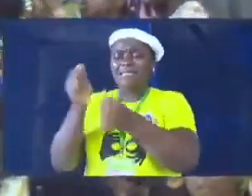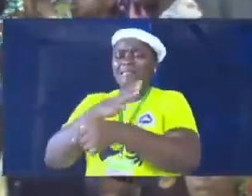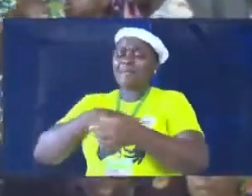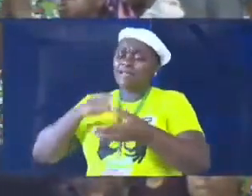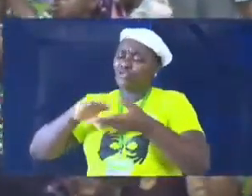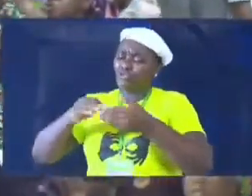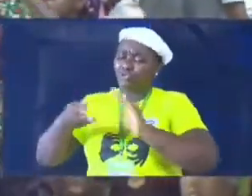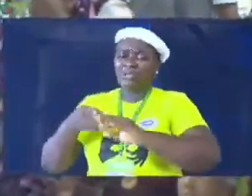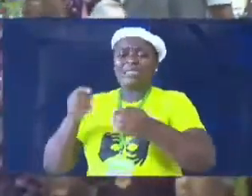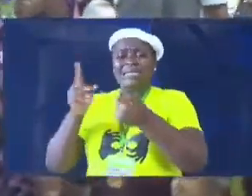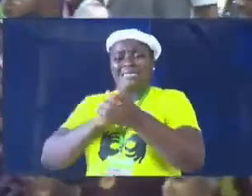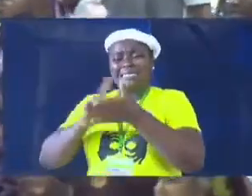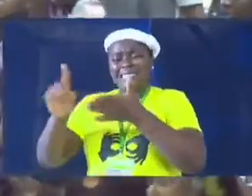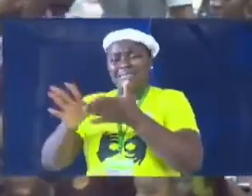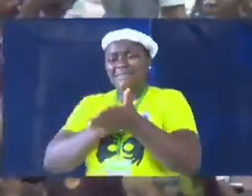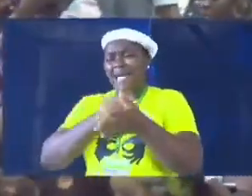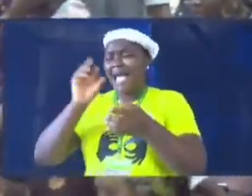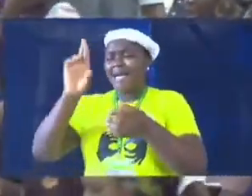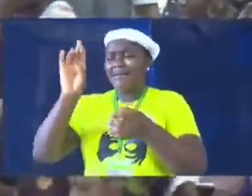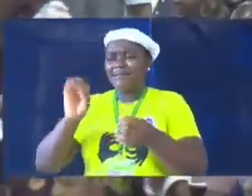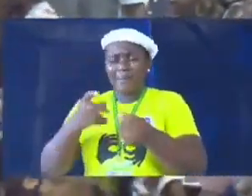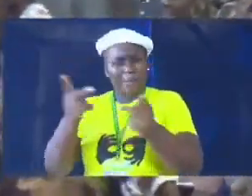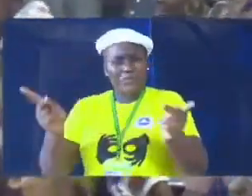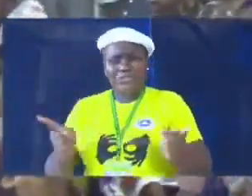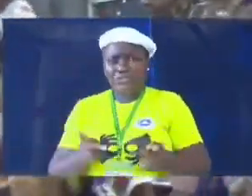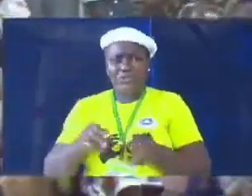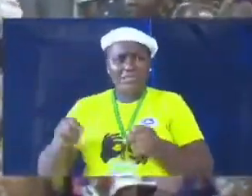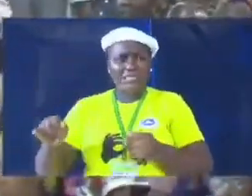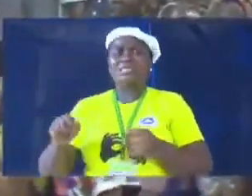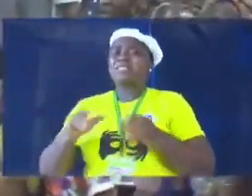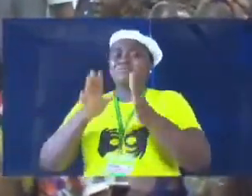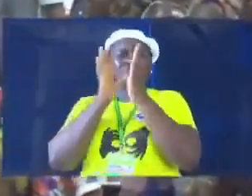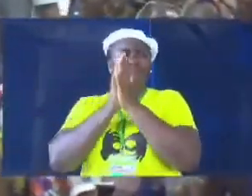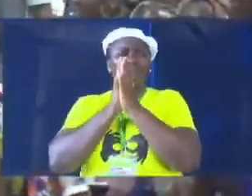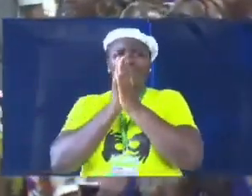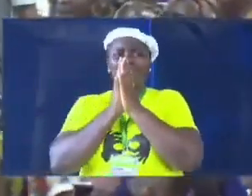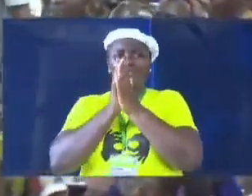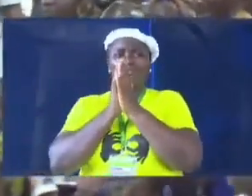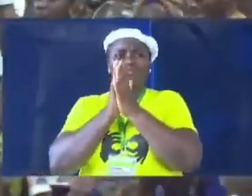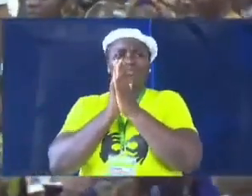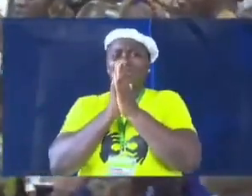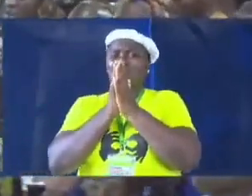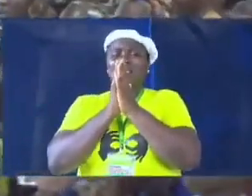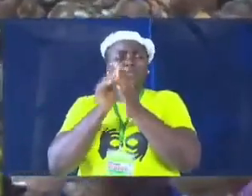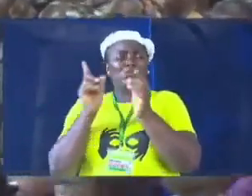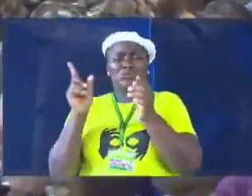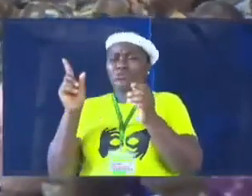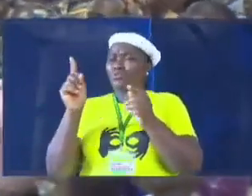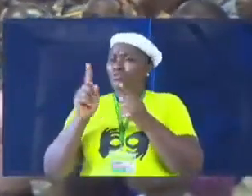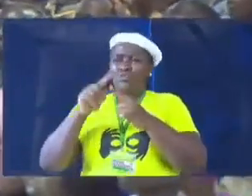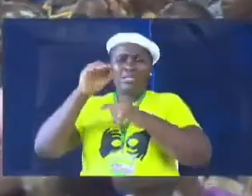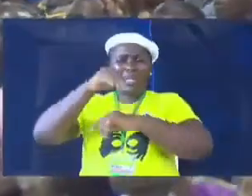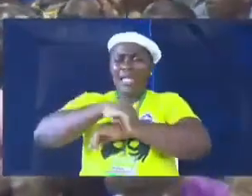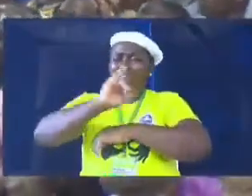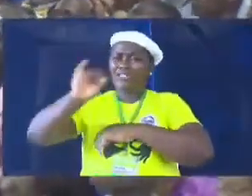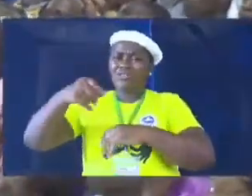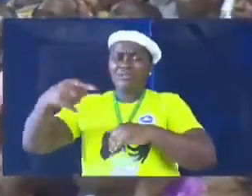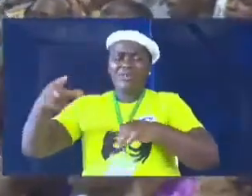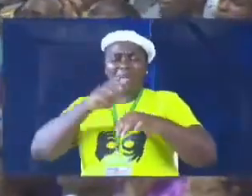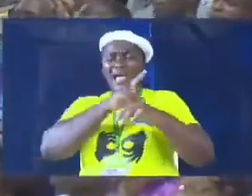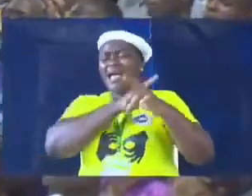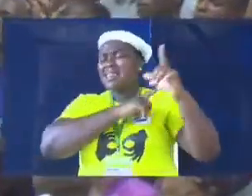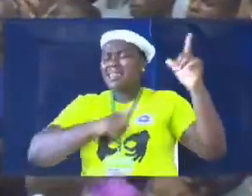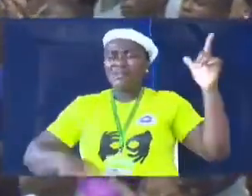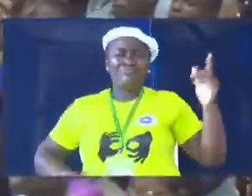Divinely reposition me. Sharababa rabariya gada gada. Tonight, Jehovah God,